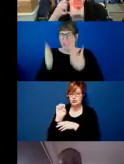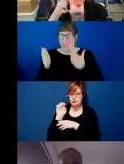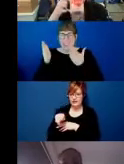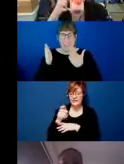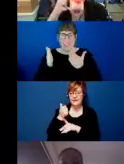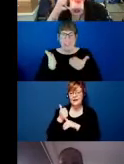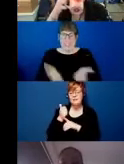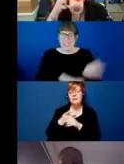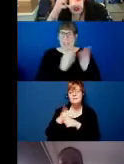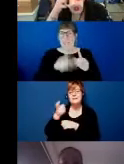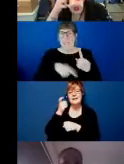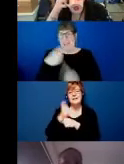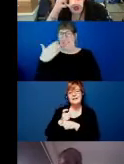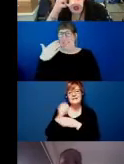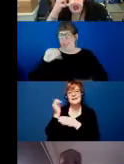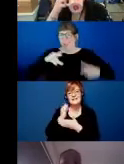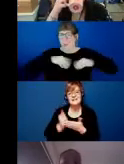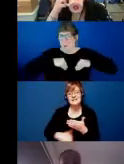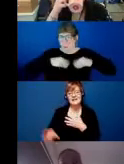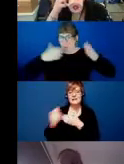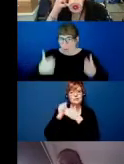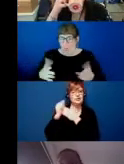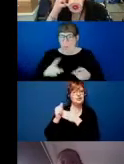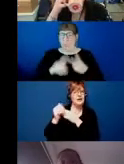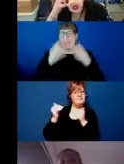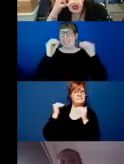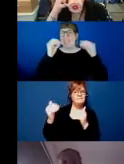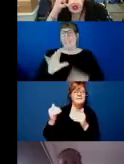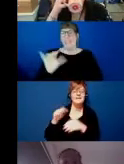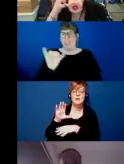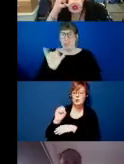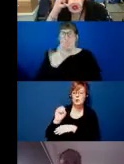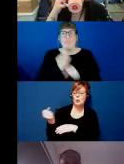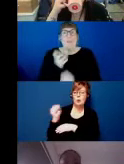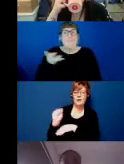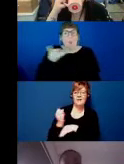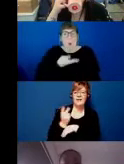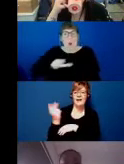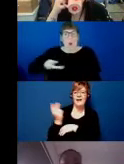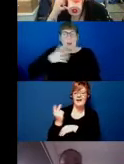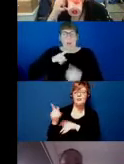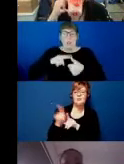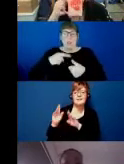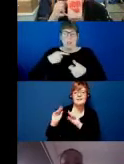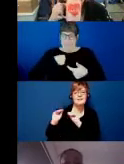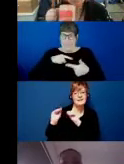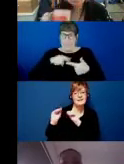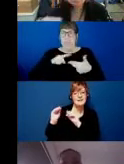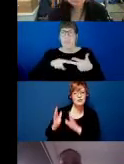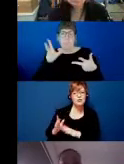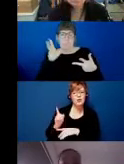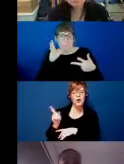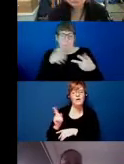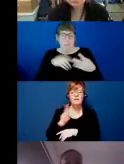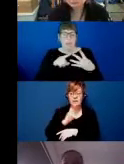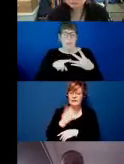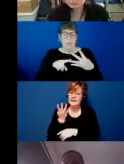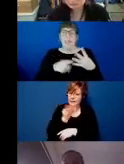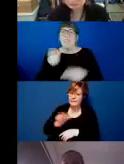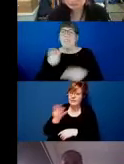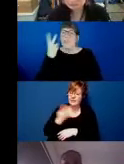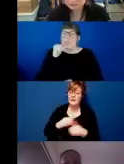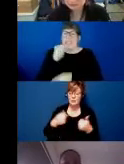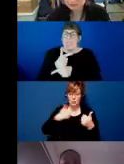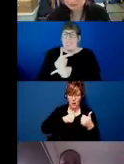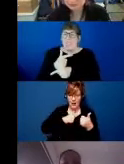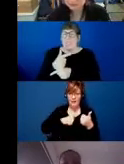also a co-owner and teacher. It's actually the four of us, myself, my mom, Miss Susan, as well as my two sisters, Miss